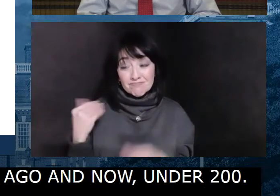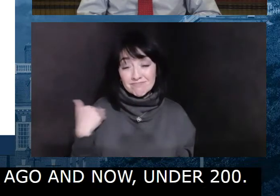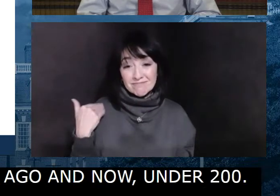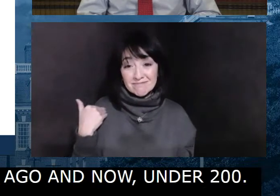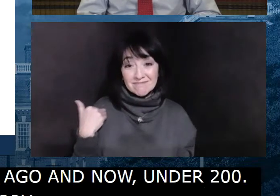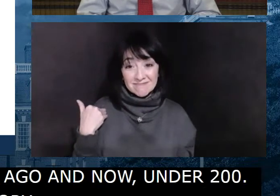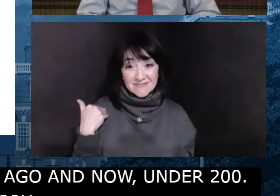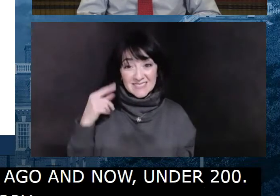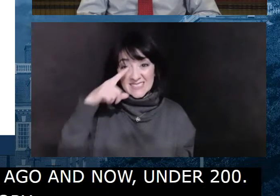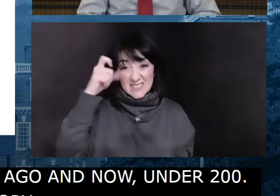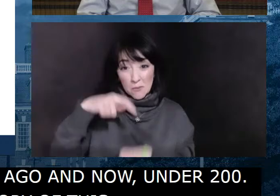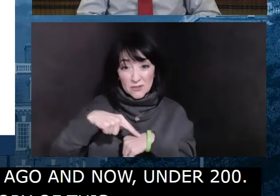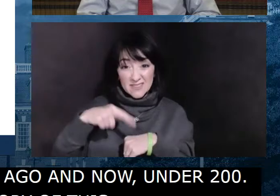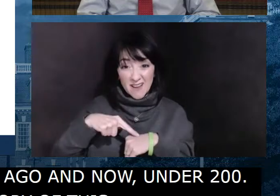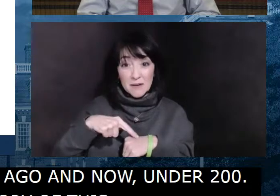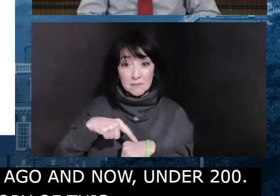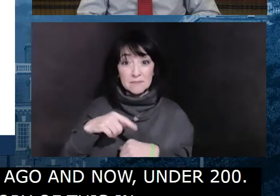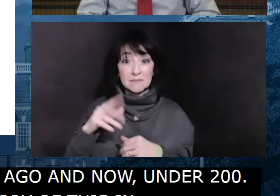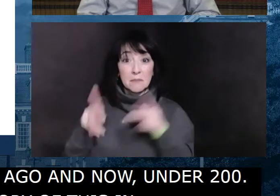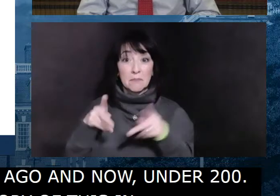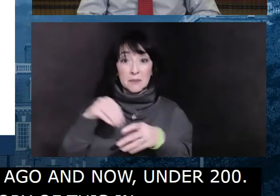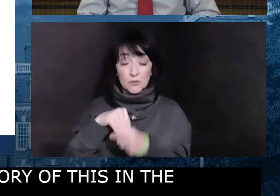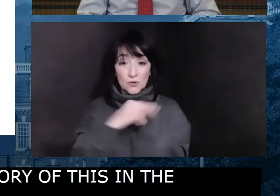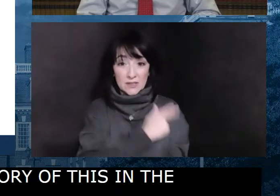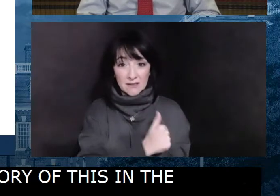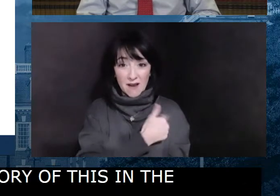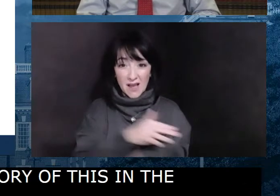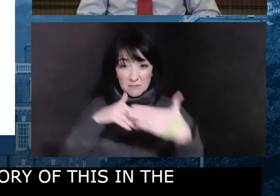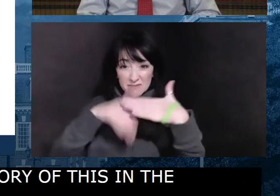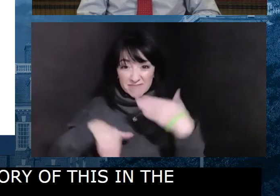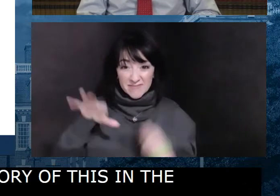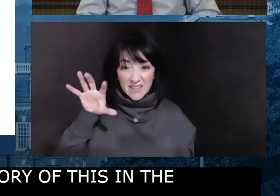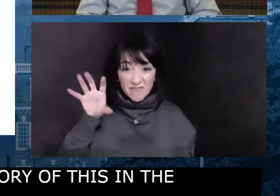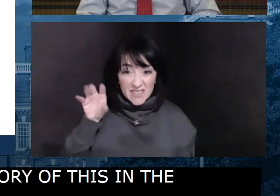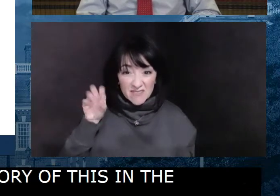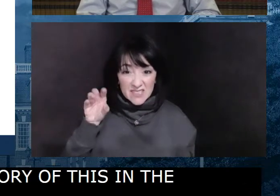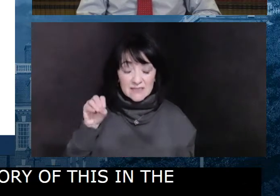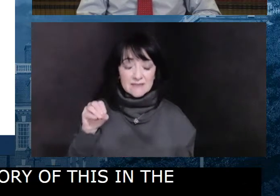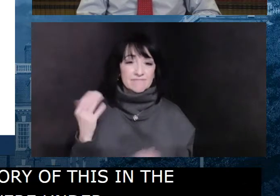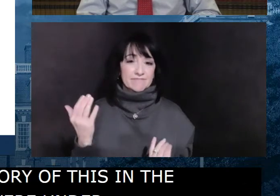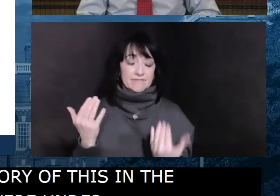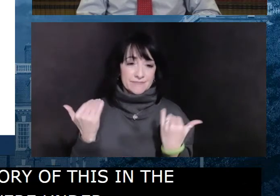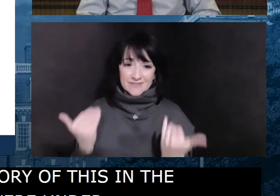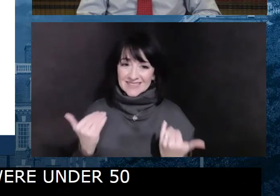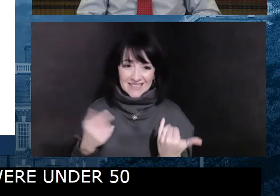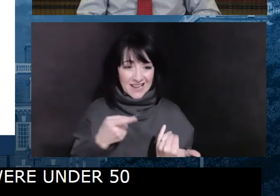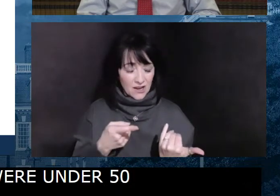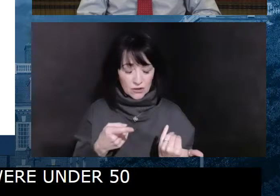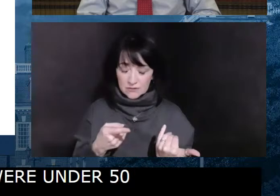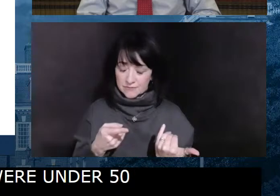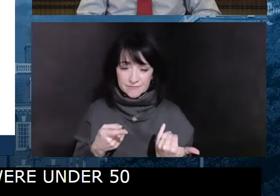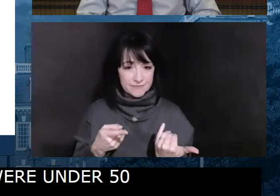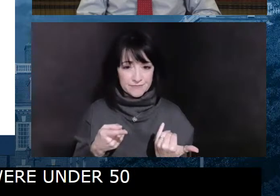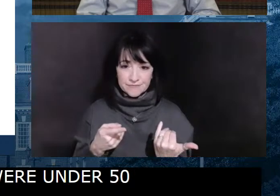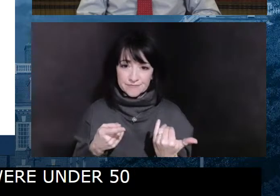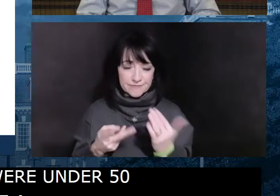hospitalizations. So we still have a ways to go, but this is half of what it was, more than half of what it